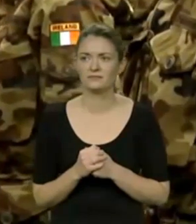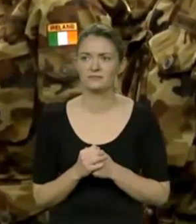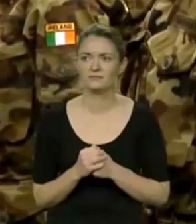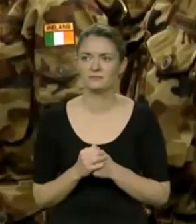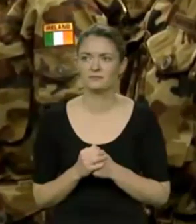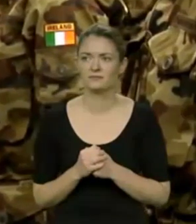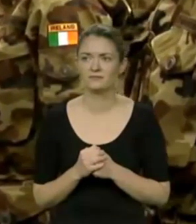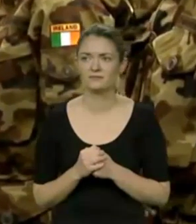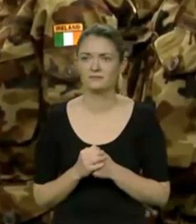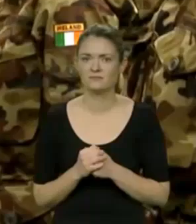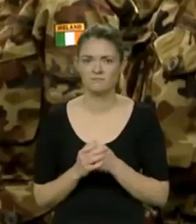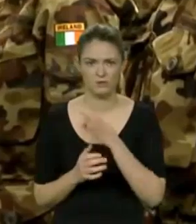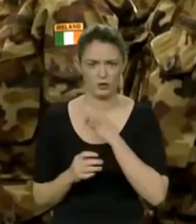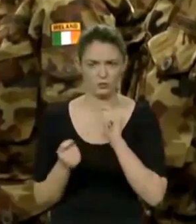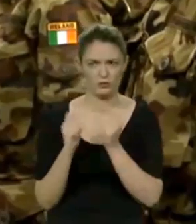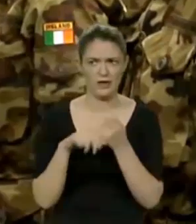It's a good turnout.